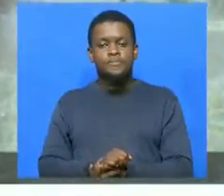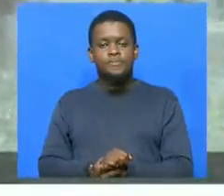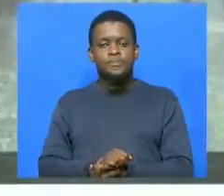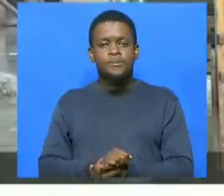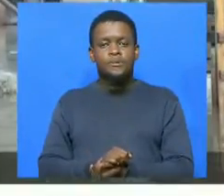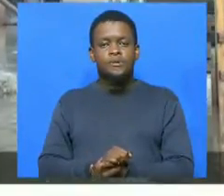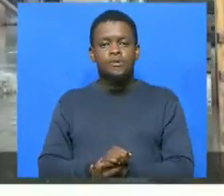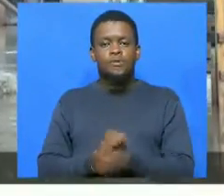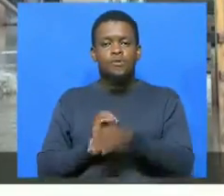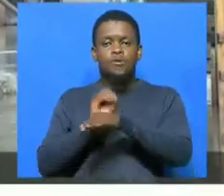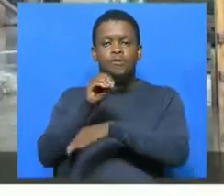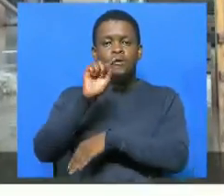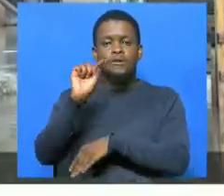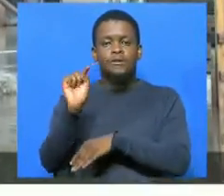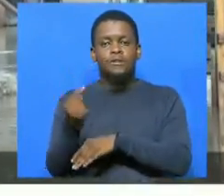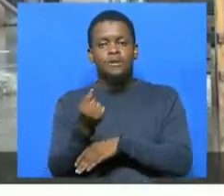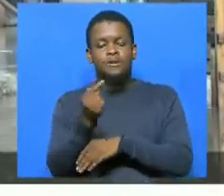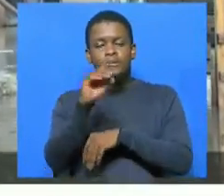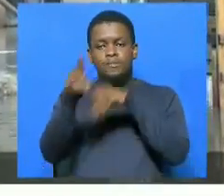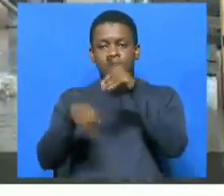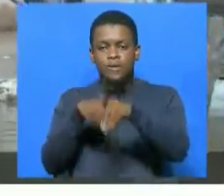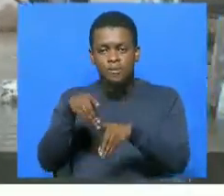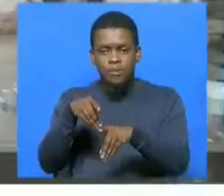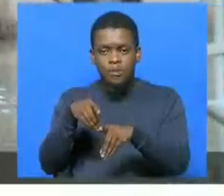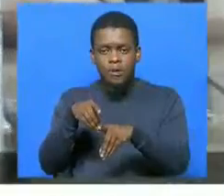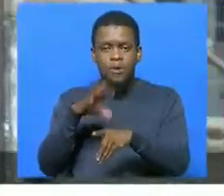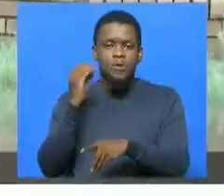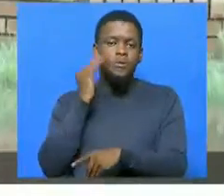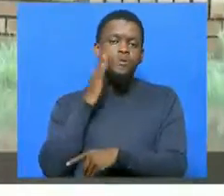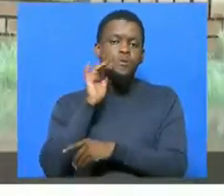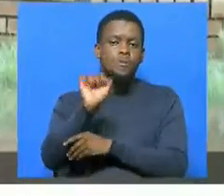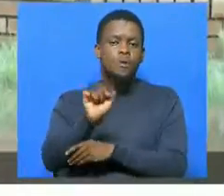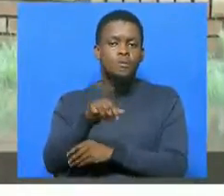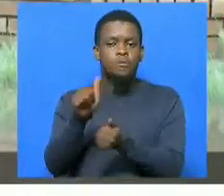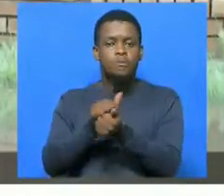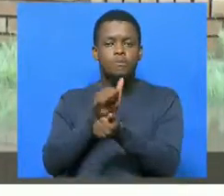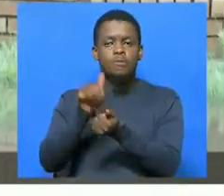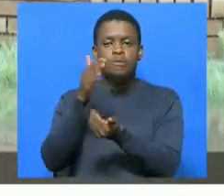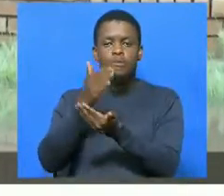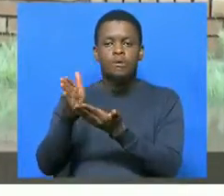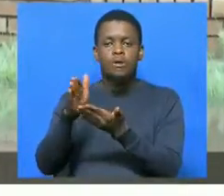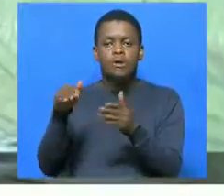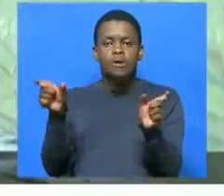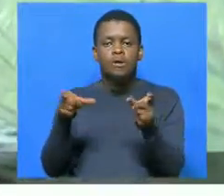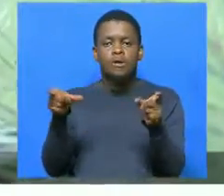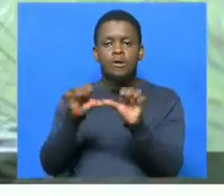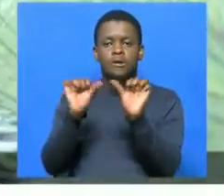Thousands left homeless as heavy rains hit Khansi and surrounding villages.